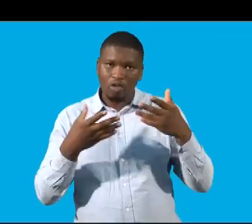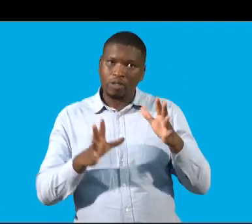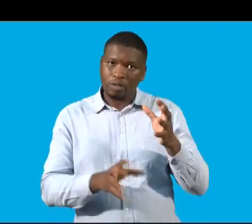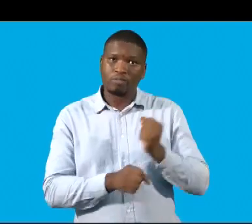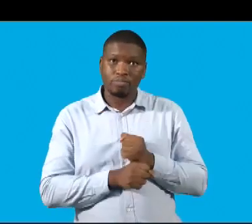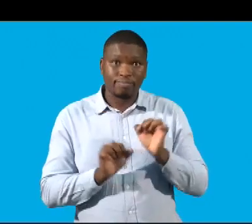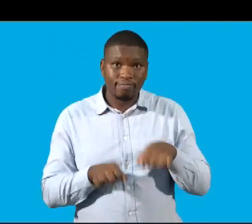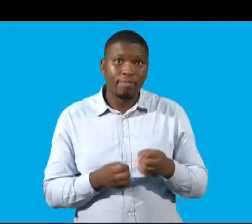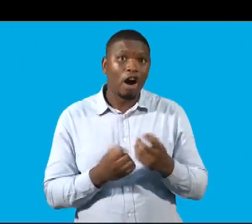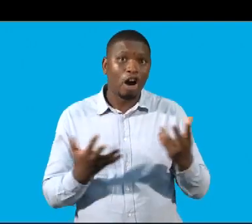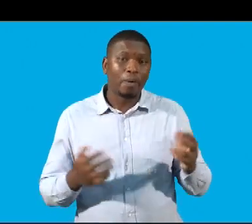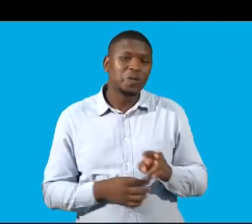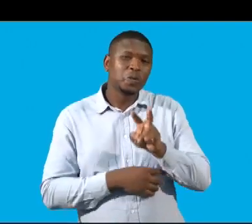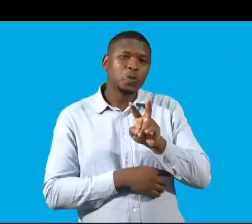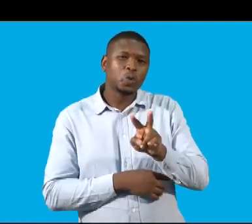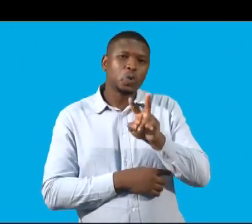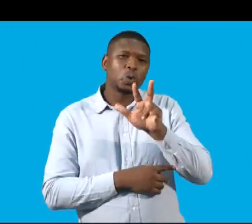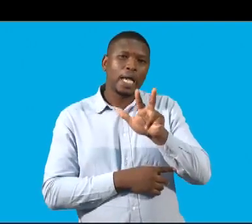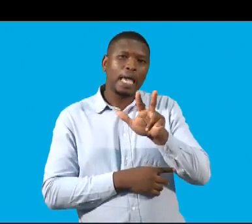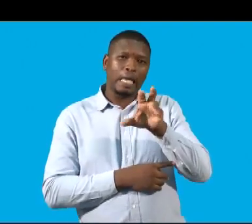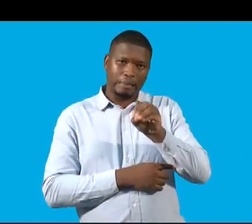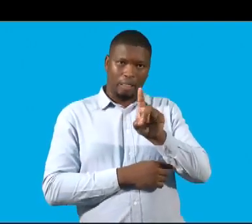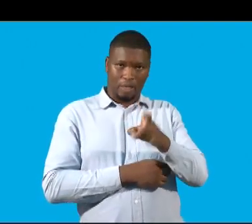already been calculated, and that was the